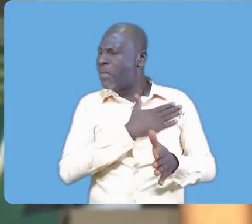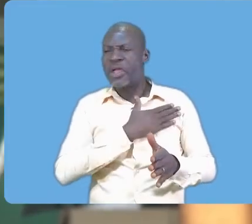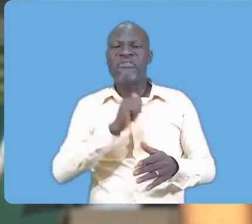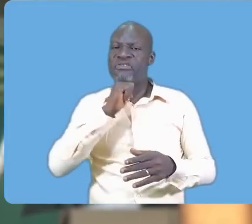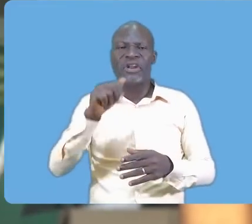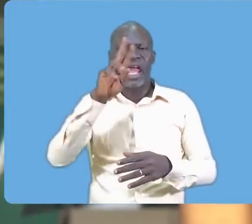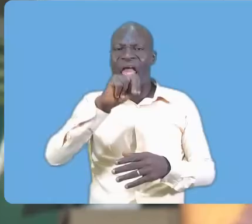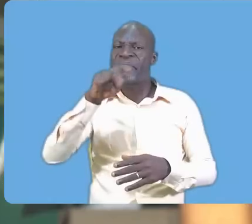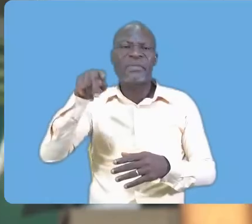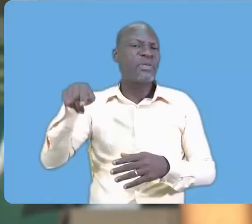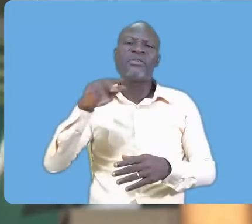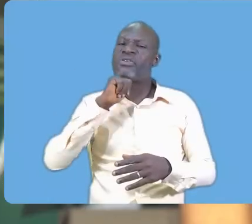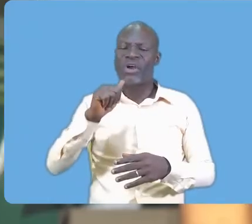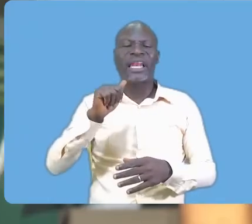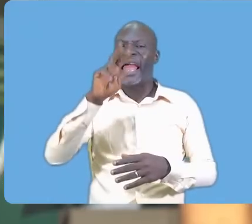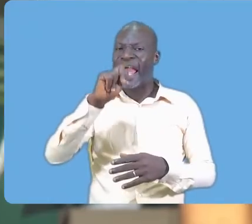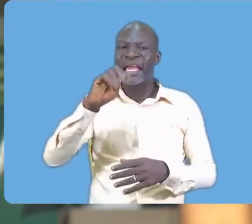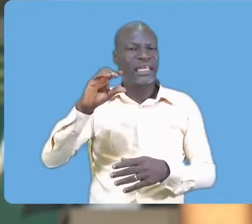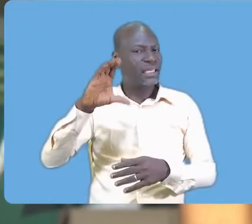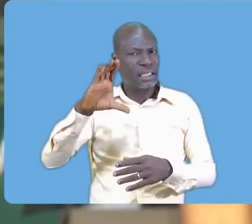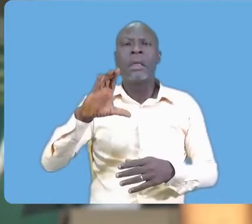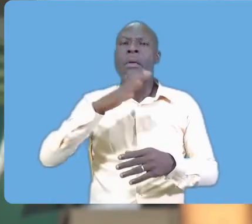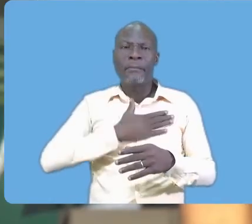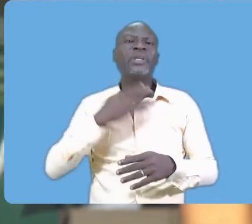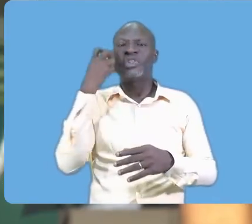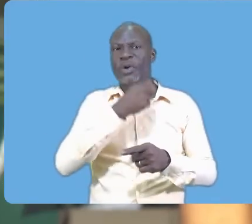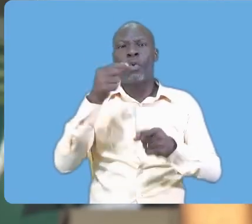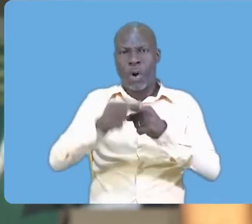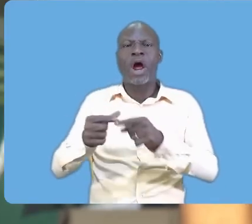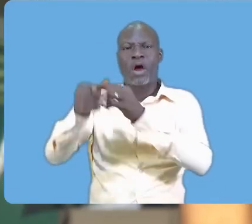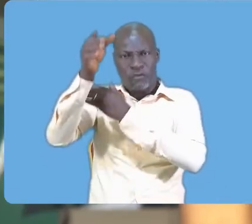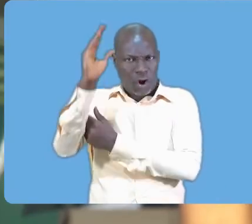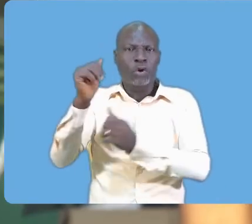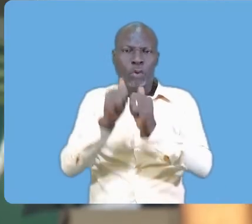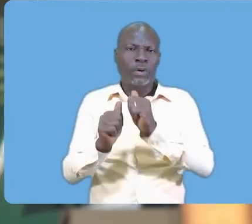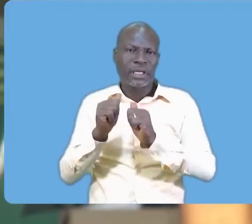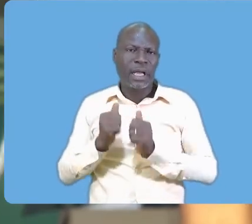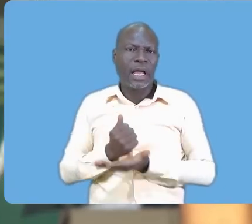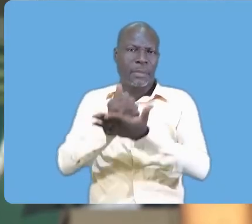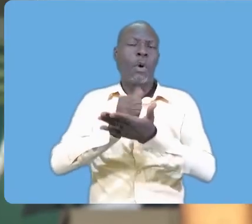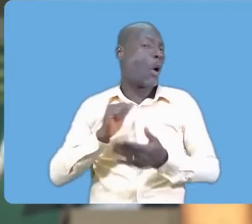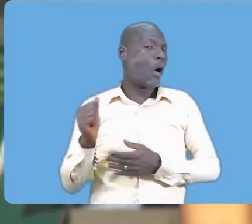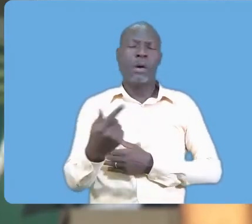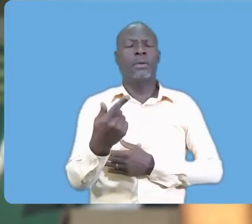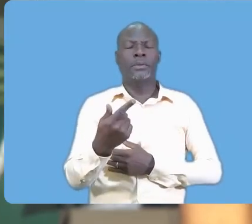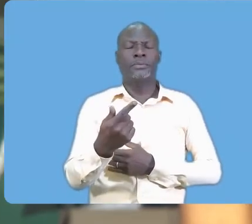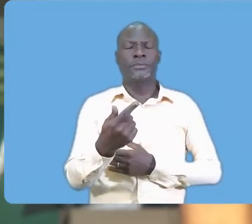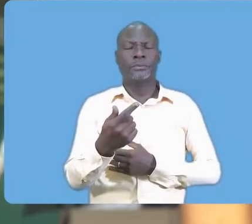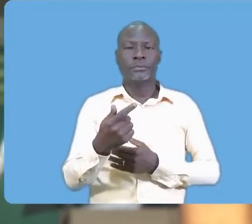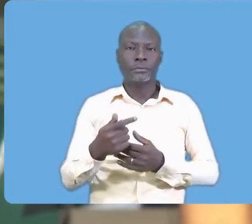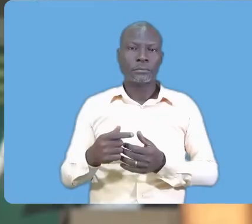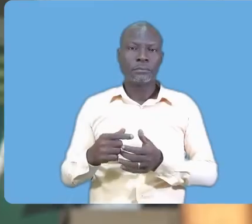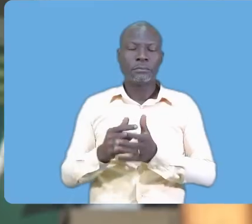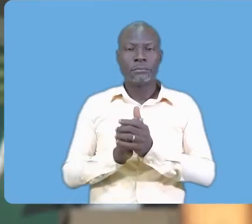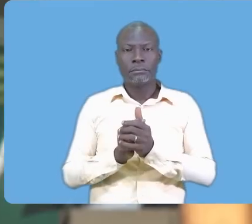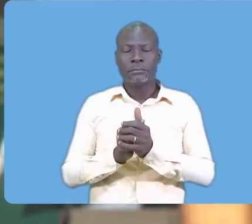life me kenya me asam e betumi aboa ye nyina ye tumi adane ye ho first samuel chapter 8